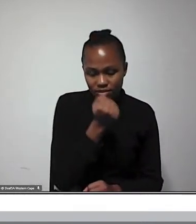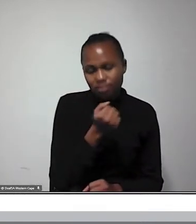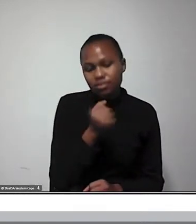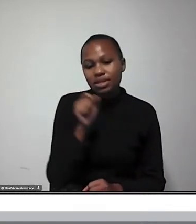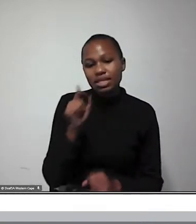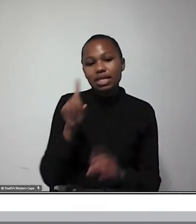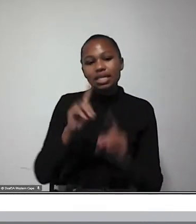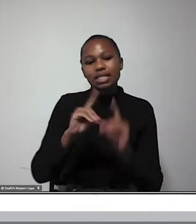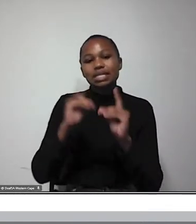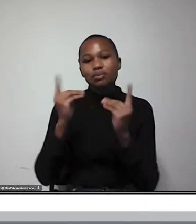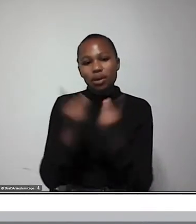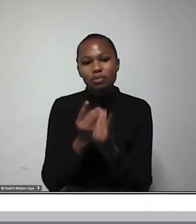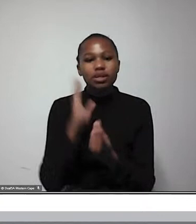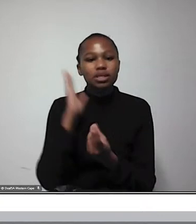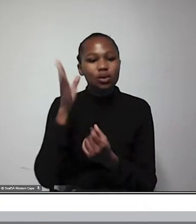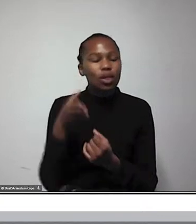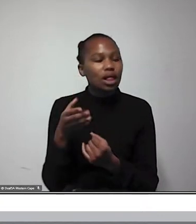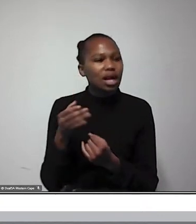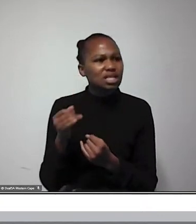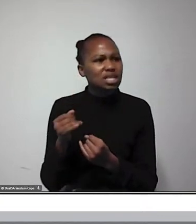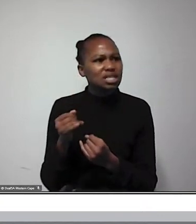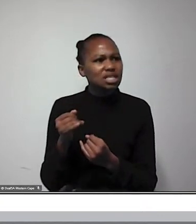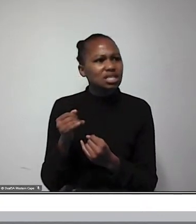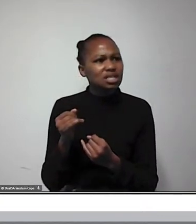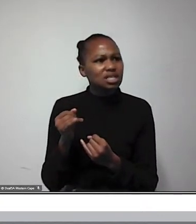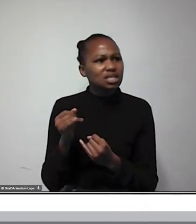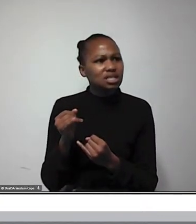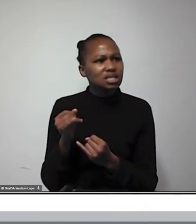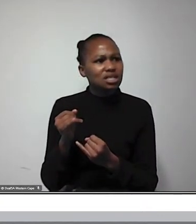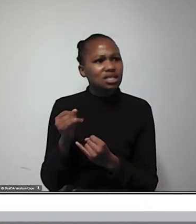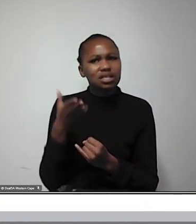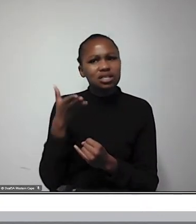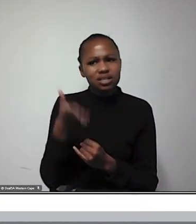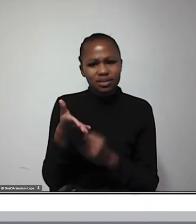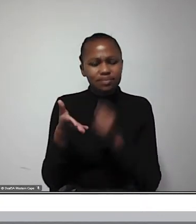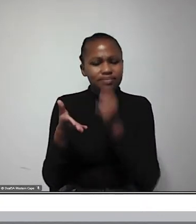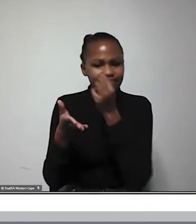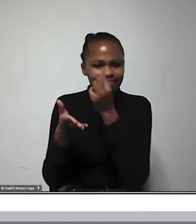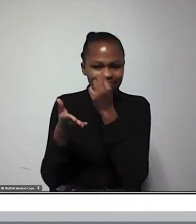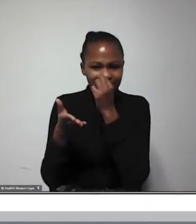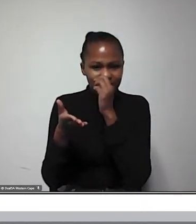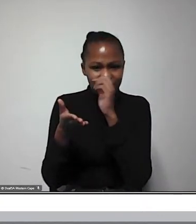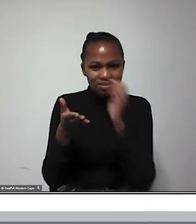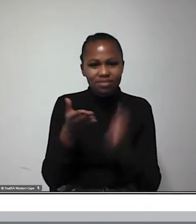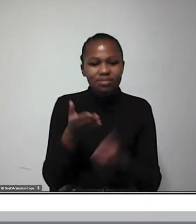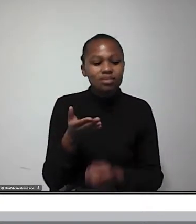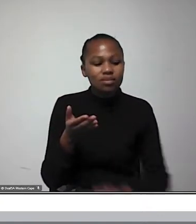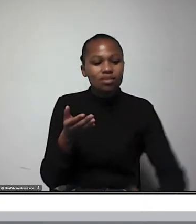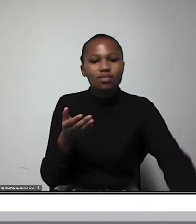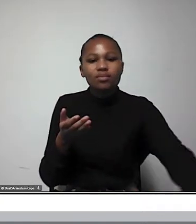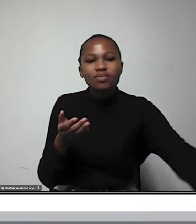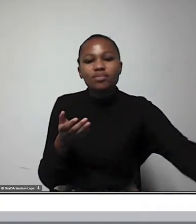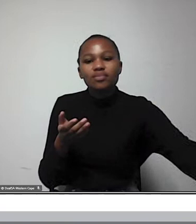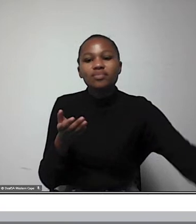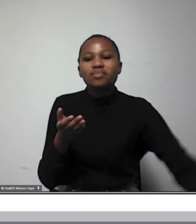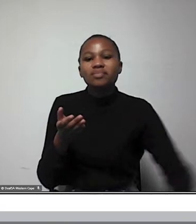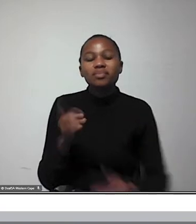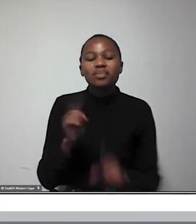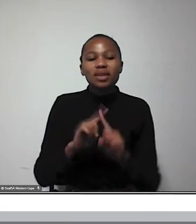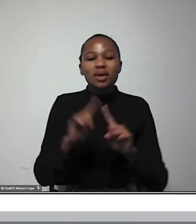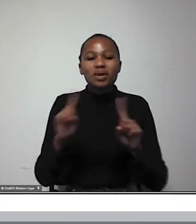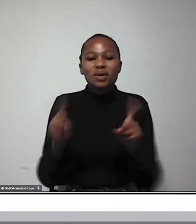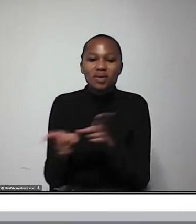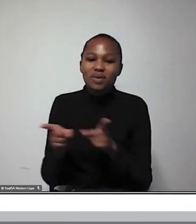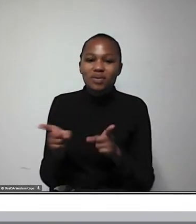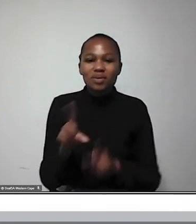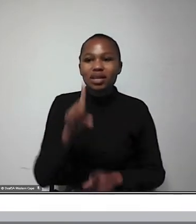attend. She later responded to say that the department would no longer attend, but that instead